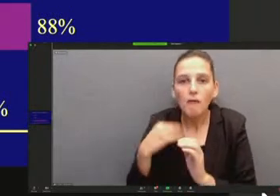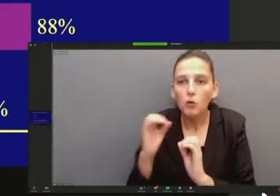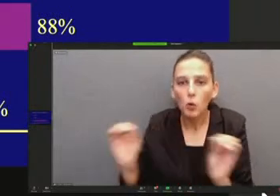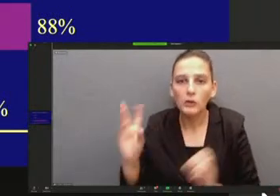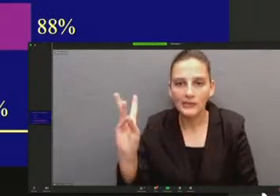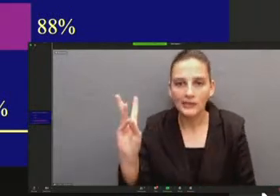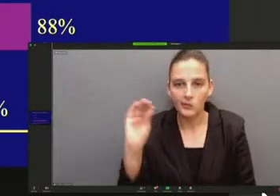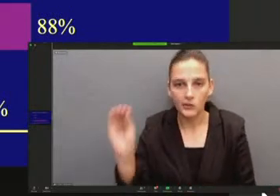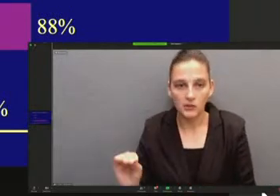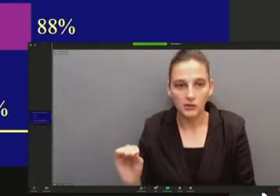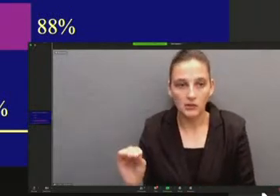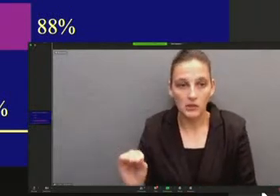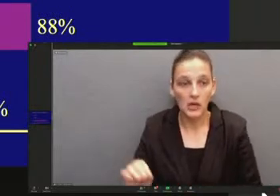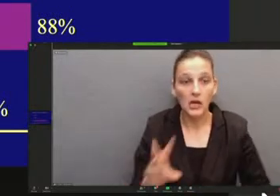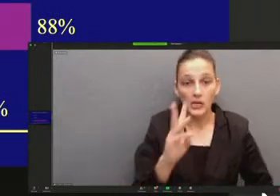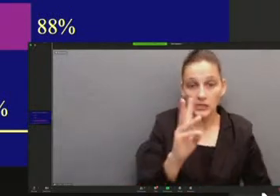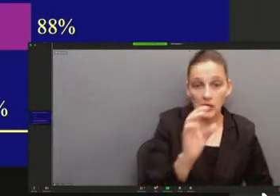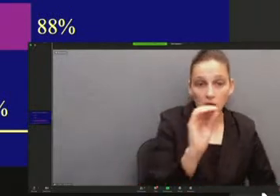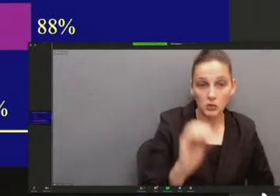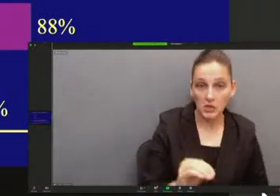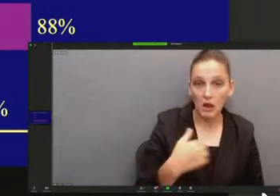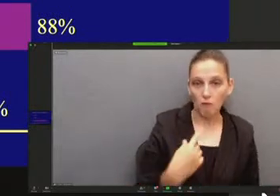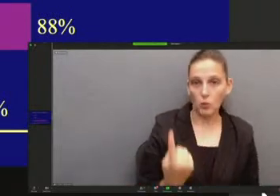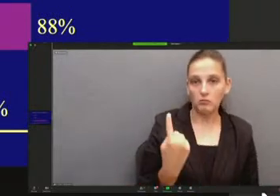6% had one. So